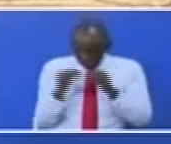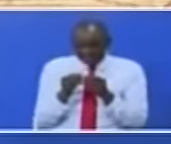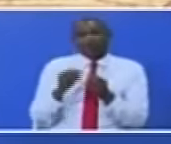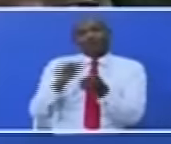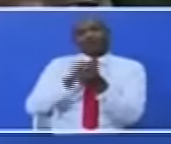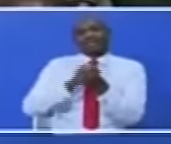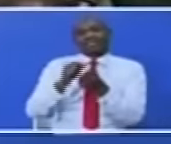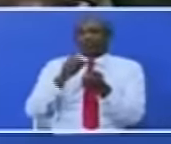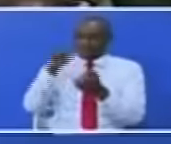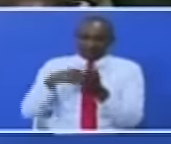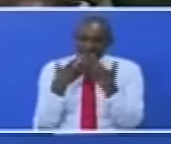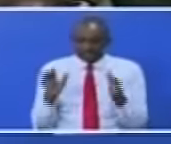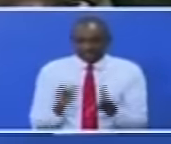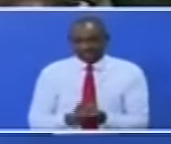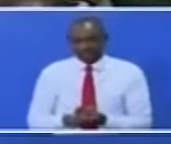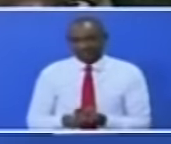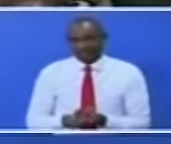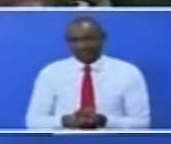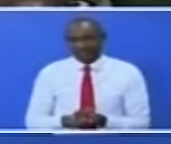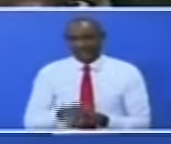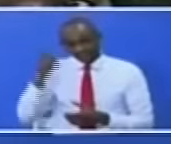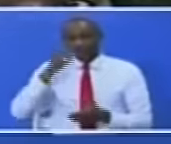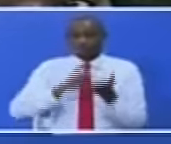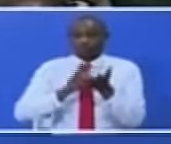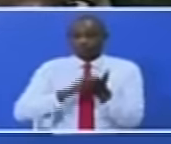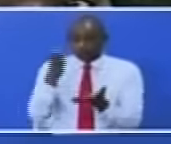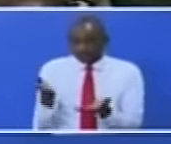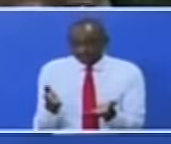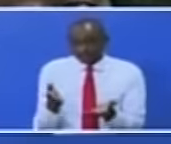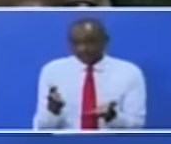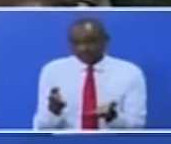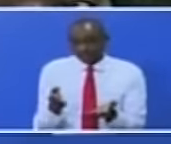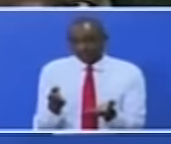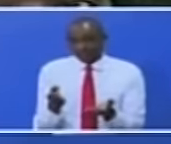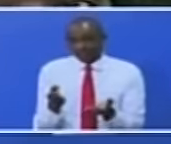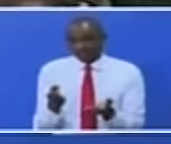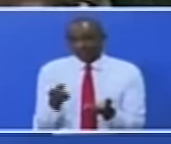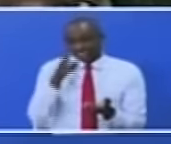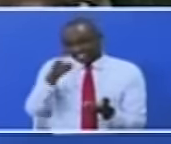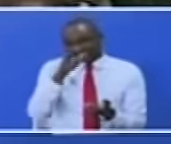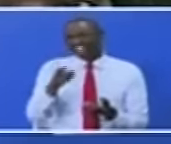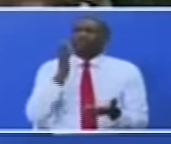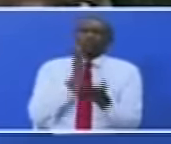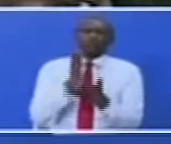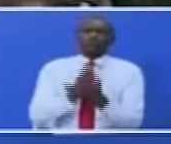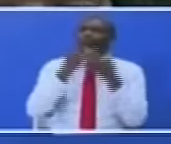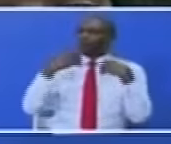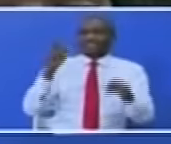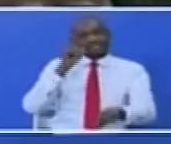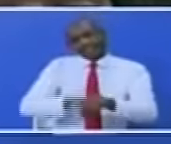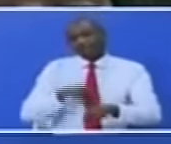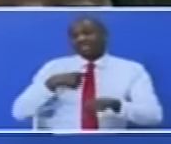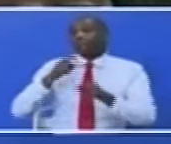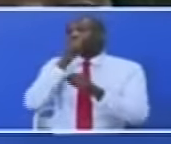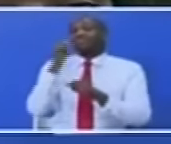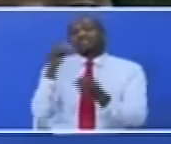Friday talks. Mediation that has been proposed, may I say with tremendous respect, it will be a complete waste of time. It